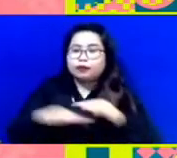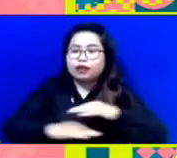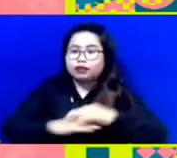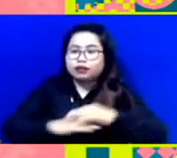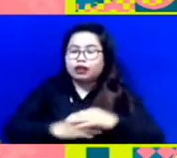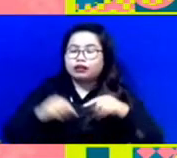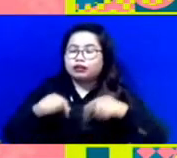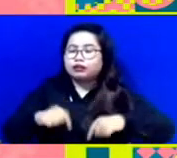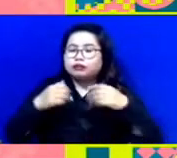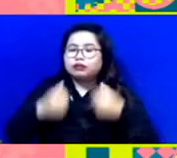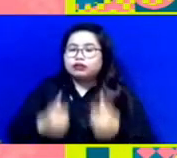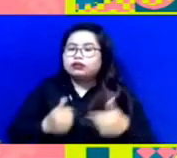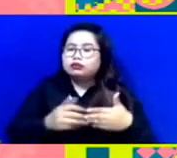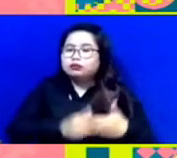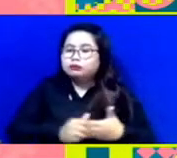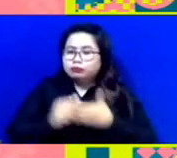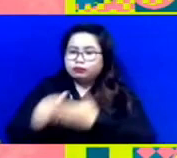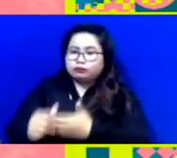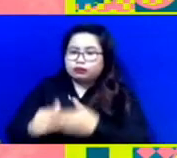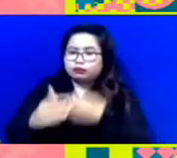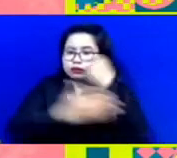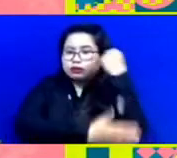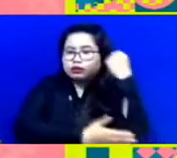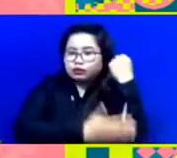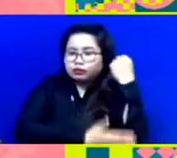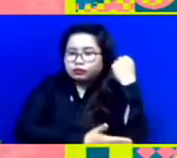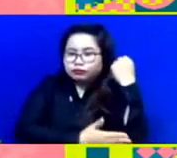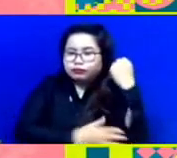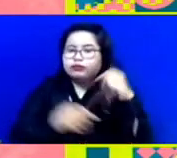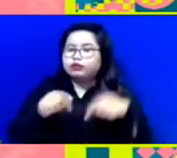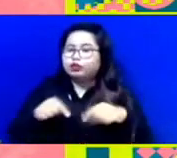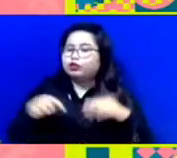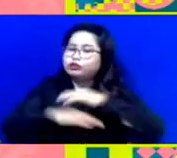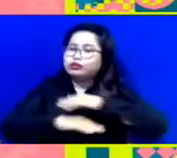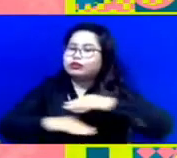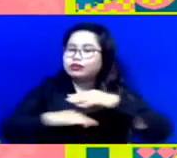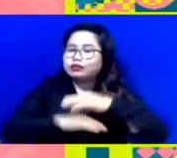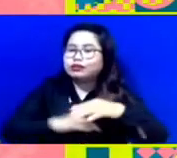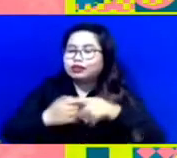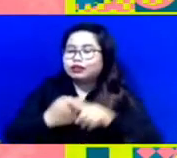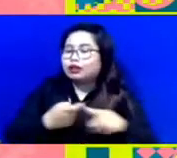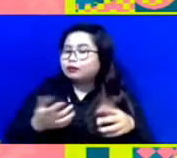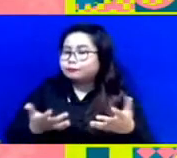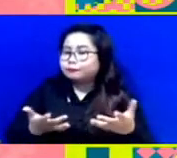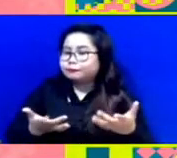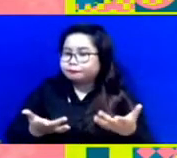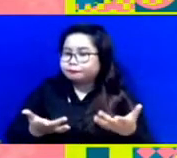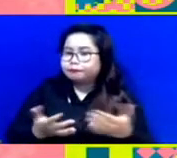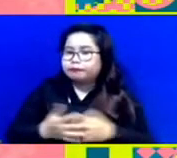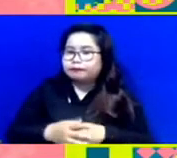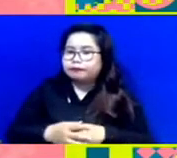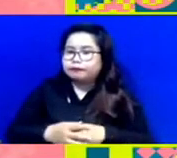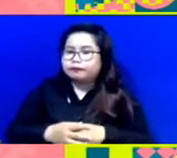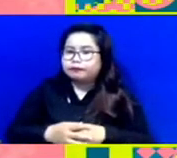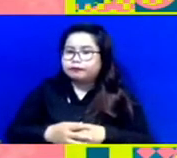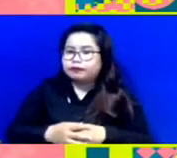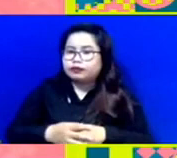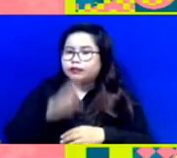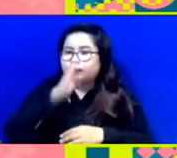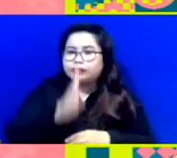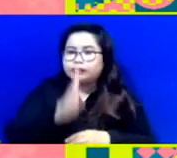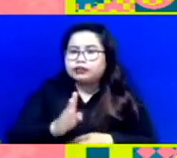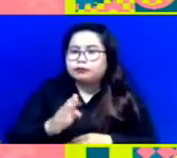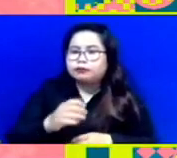exactly the state of mutual cooperation. In Bahasa, we call Negara Gotong Royong. Gotong